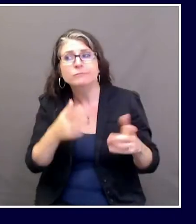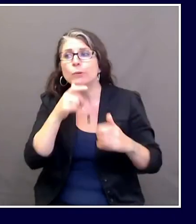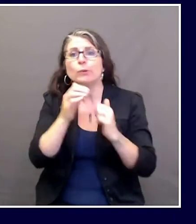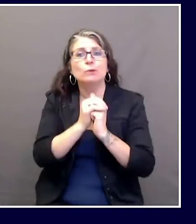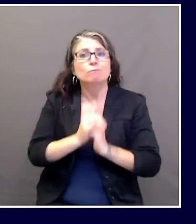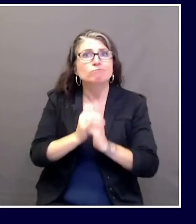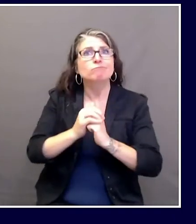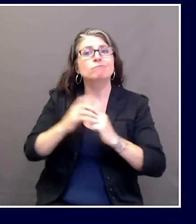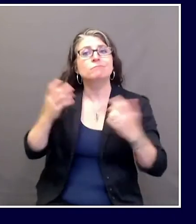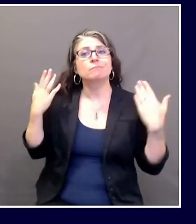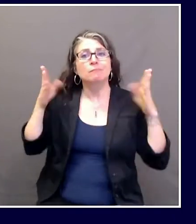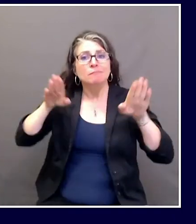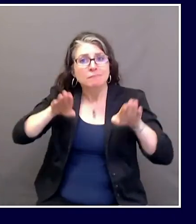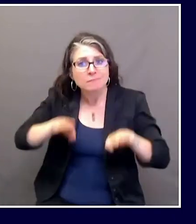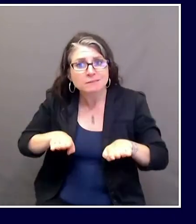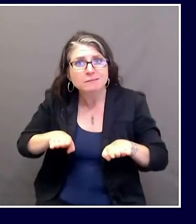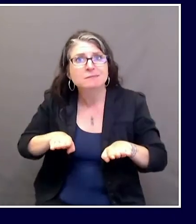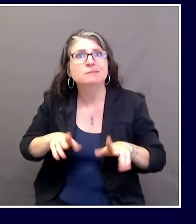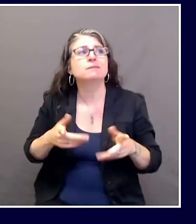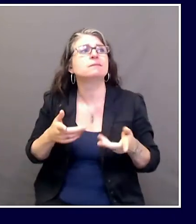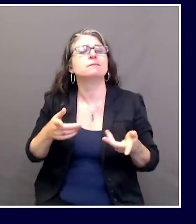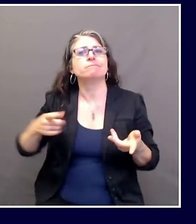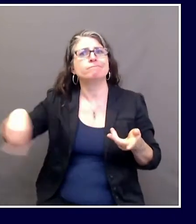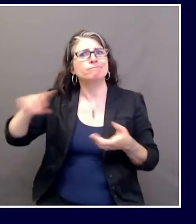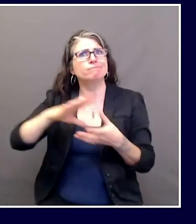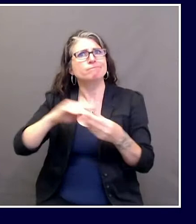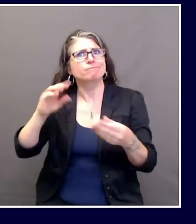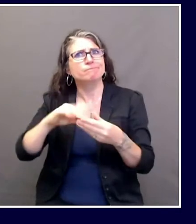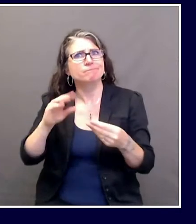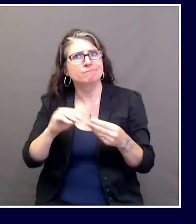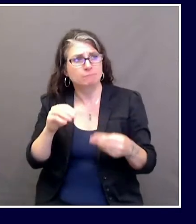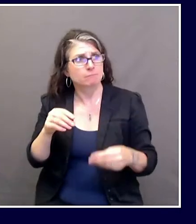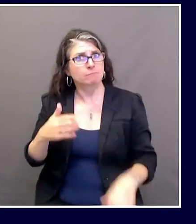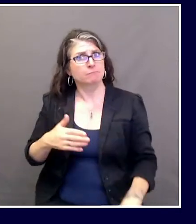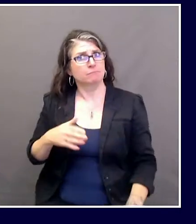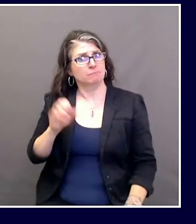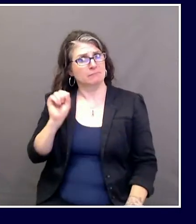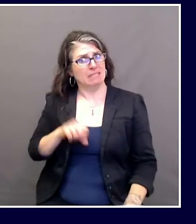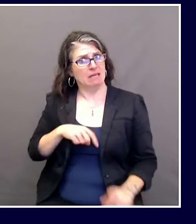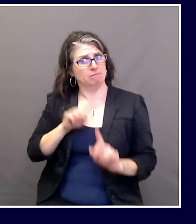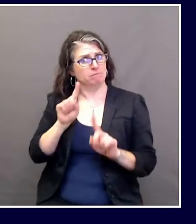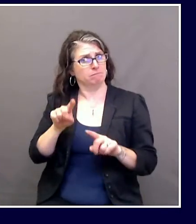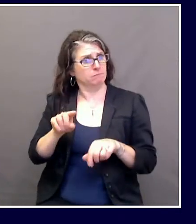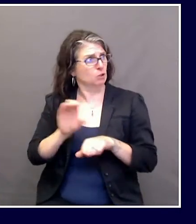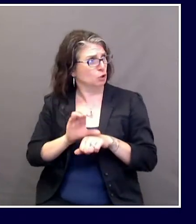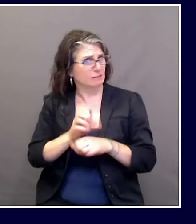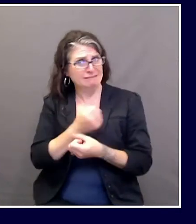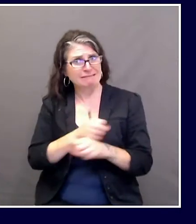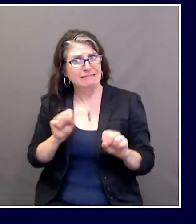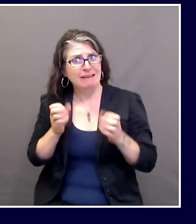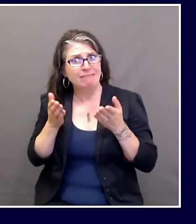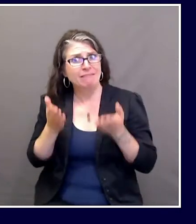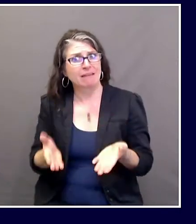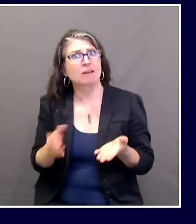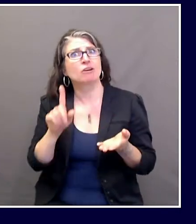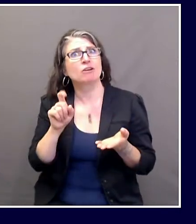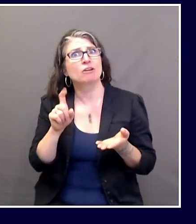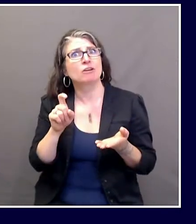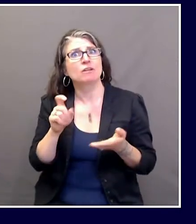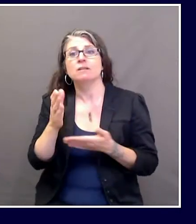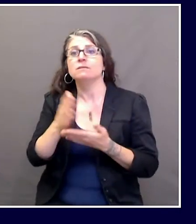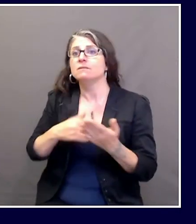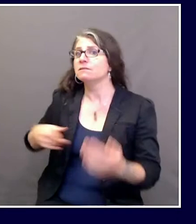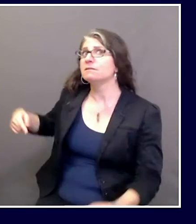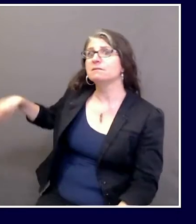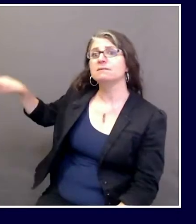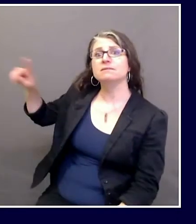in church? And do you have any recommendations if not every member of a congregation is fully vaccinated?